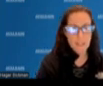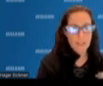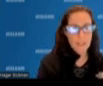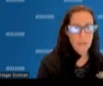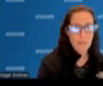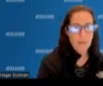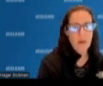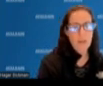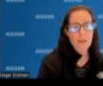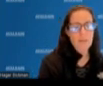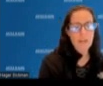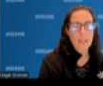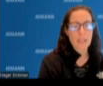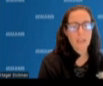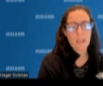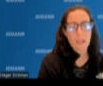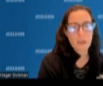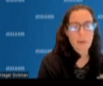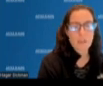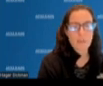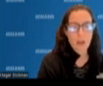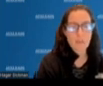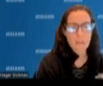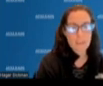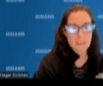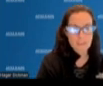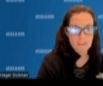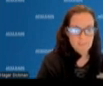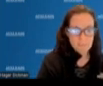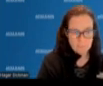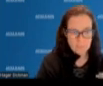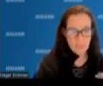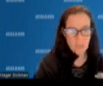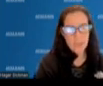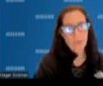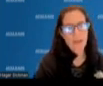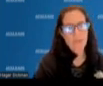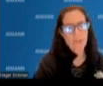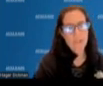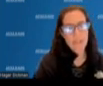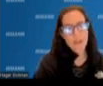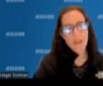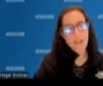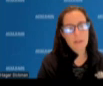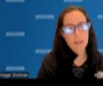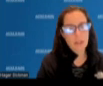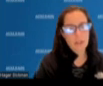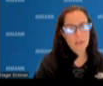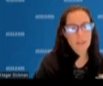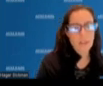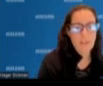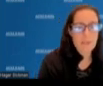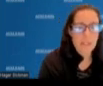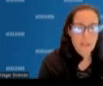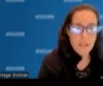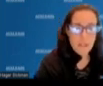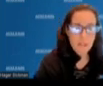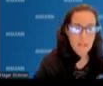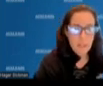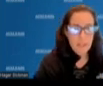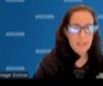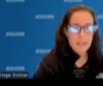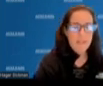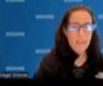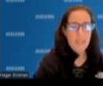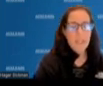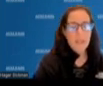Medicaid cuts. And you can do that by calling or writing your members of Congress. And we have a sign-on letter that you can sign on